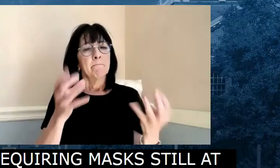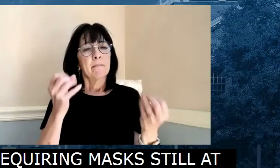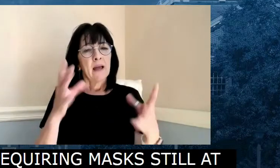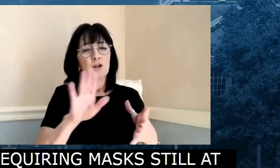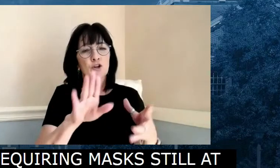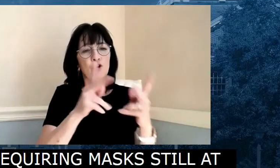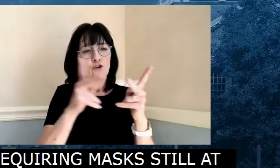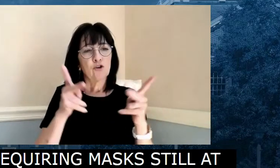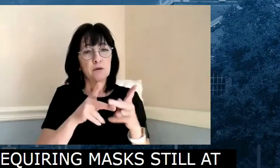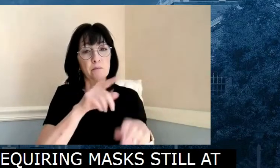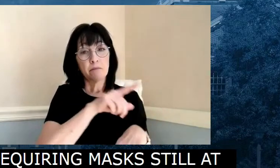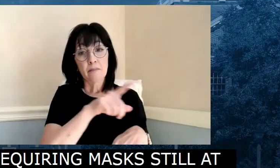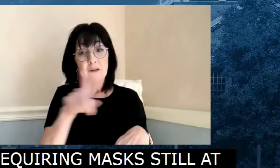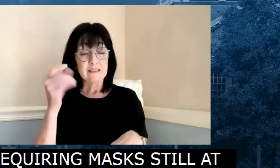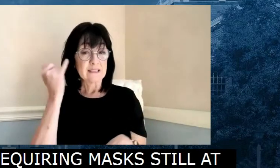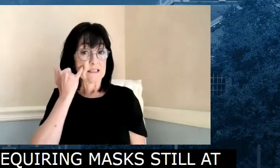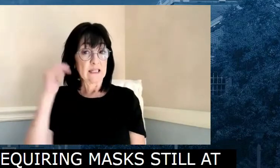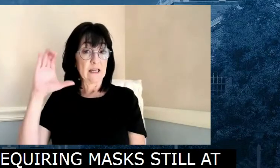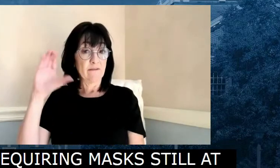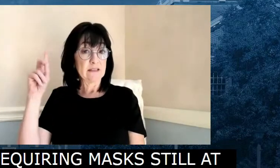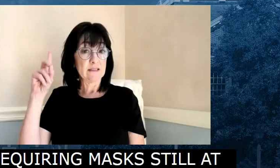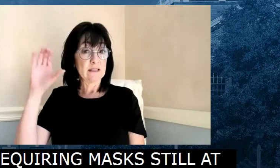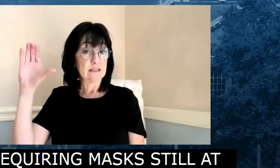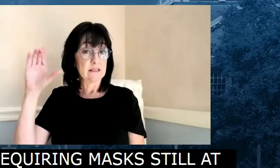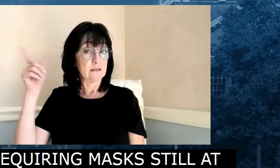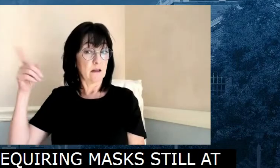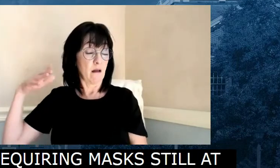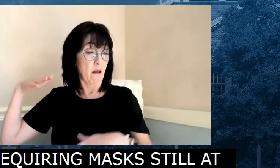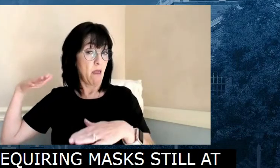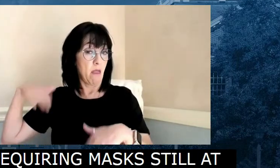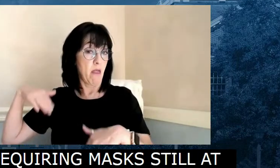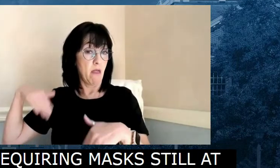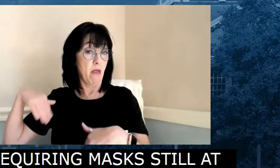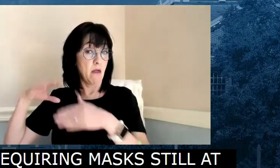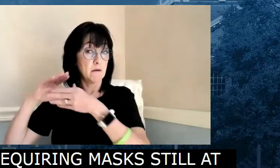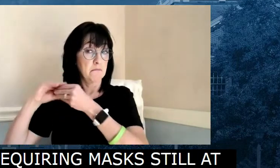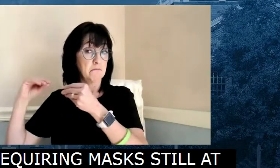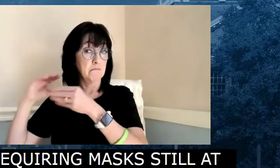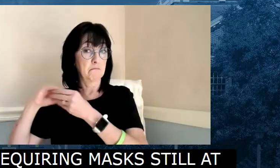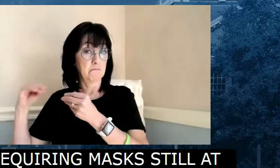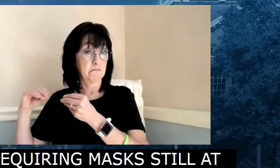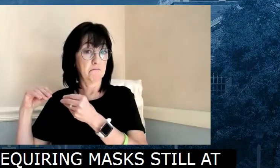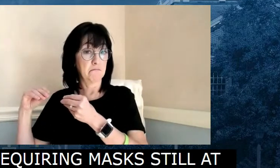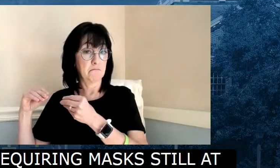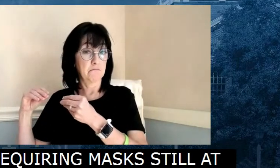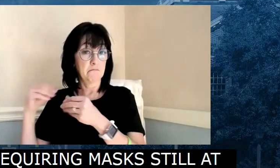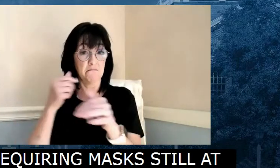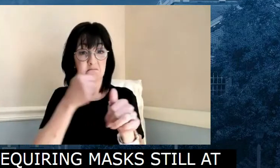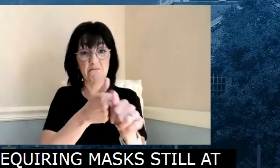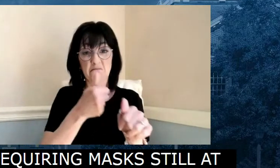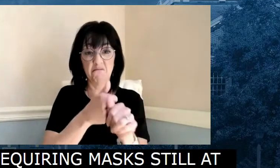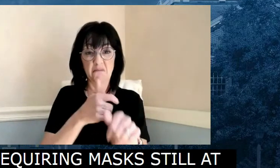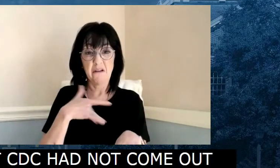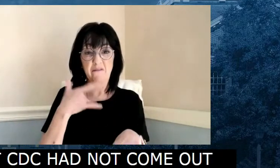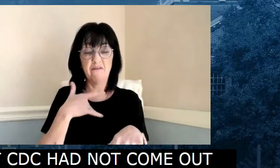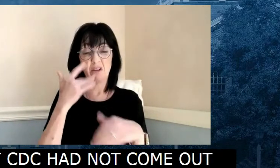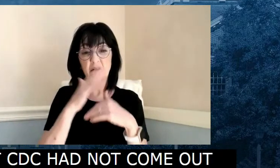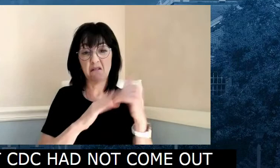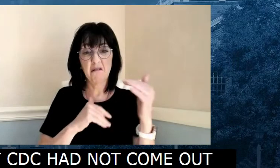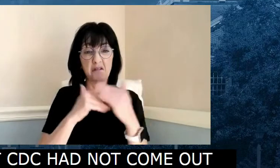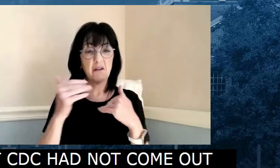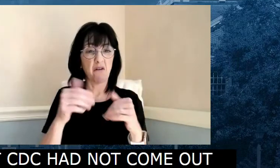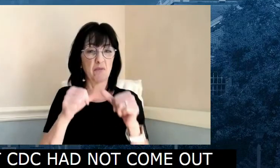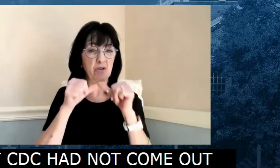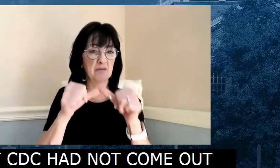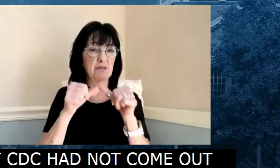had the CDC not come out with this guidance, you would feel more comfortable continuing with the mask wearing mandate we